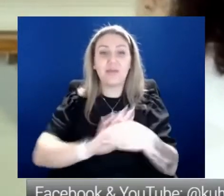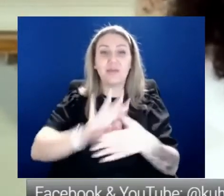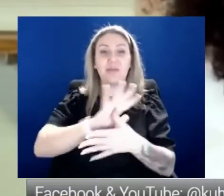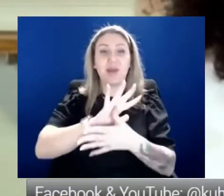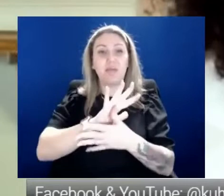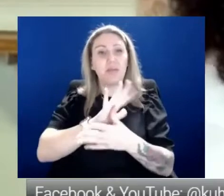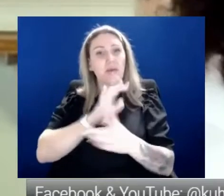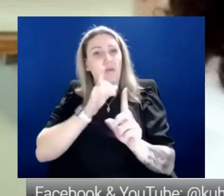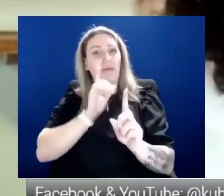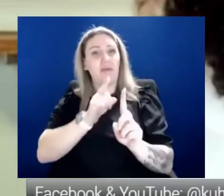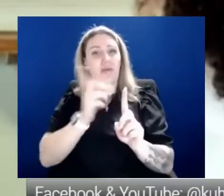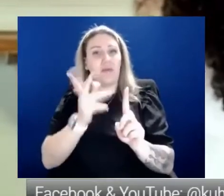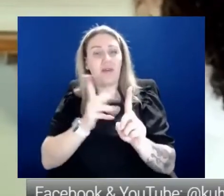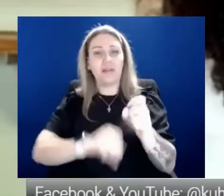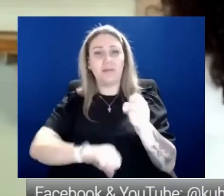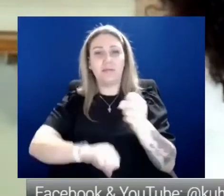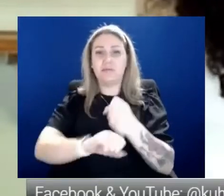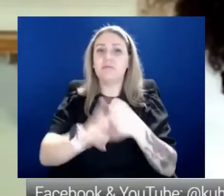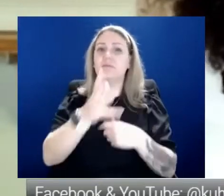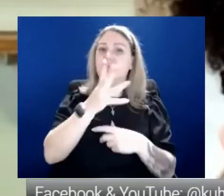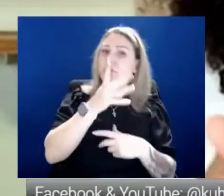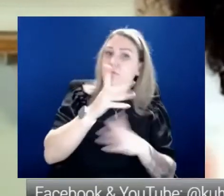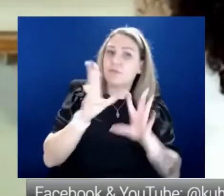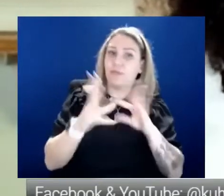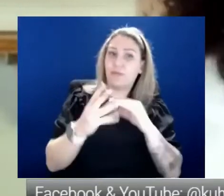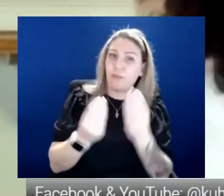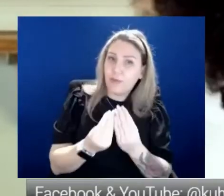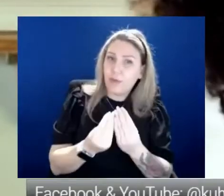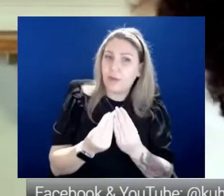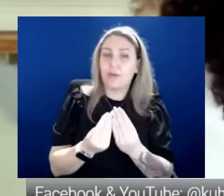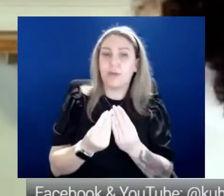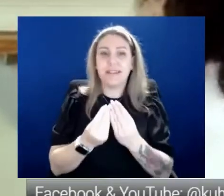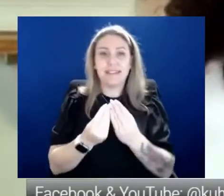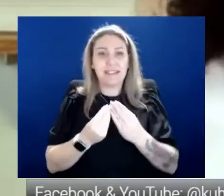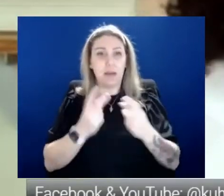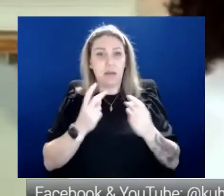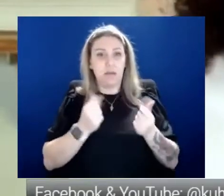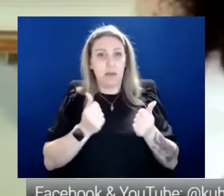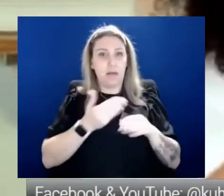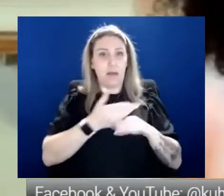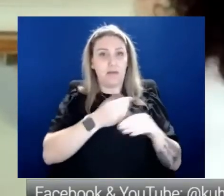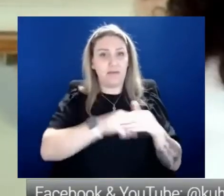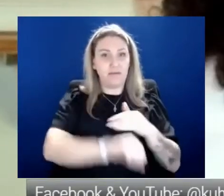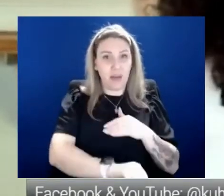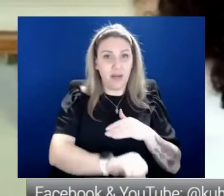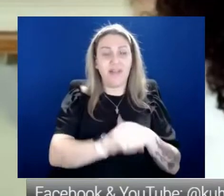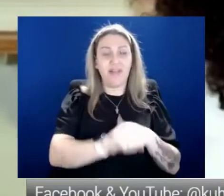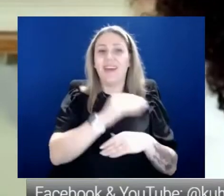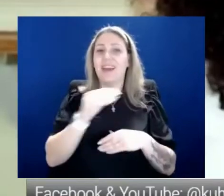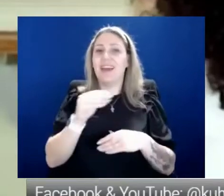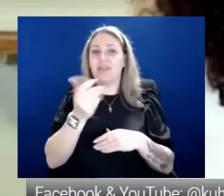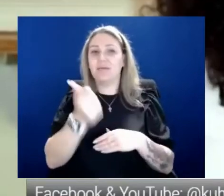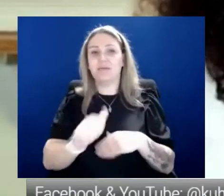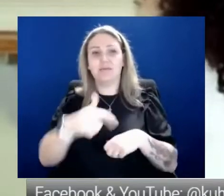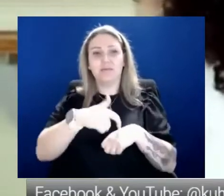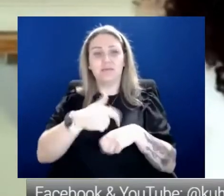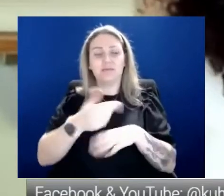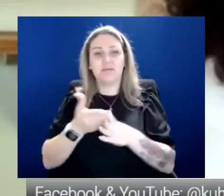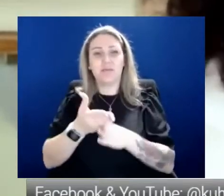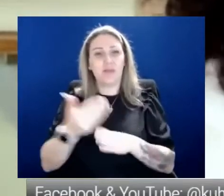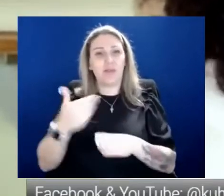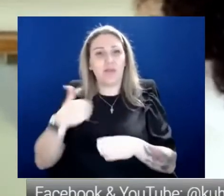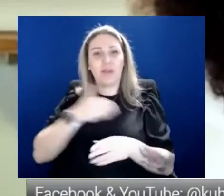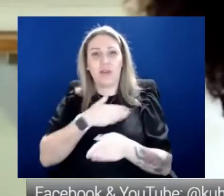to support moms and families in the immediate postpartum period and anytime throughout the breastfeeding journey.